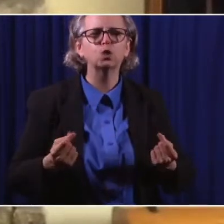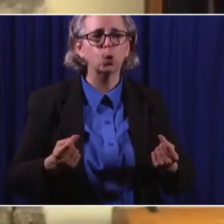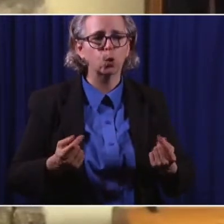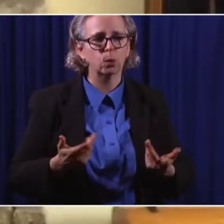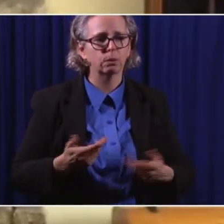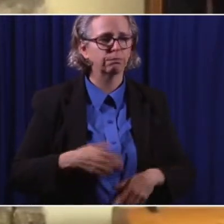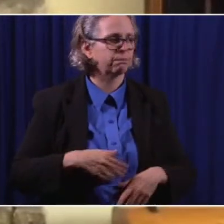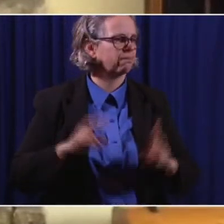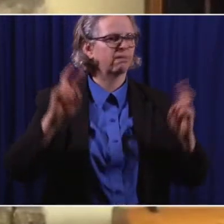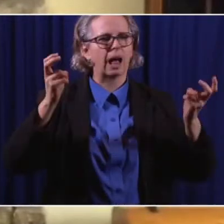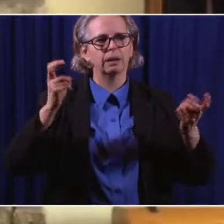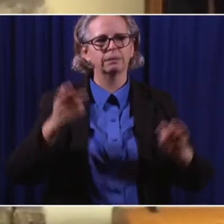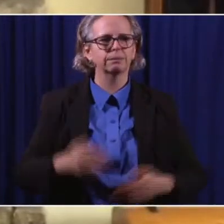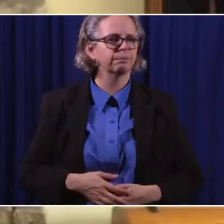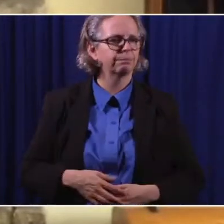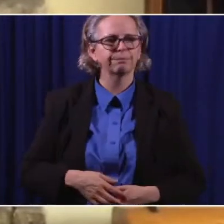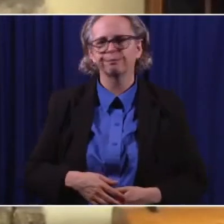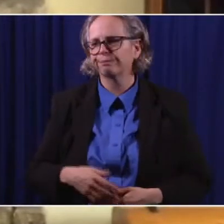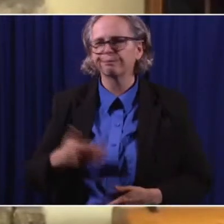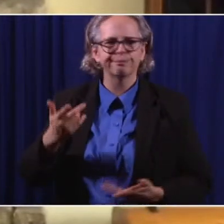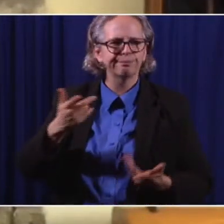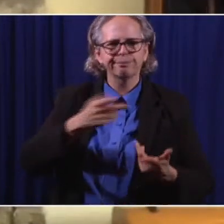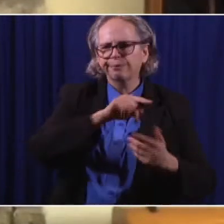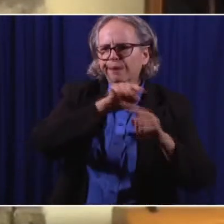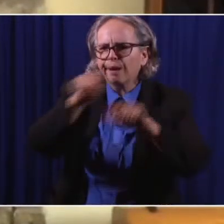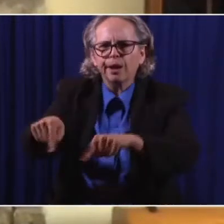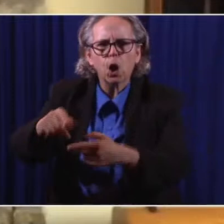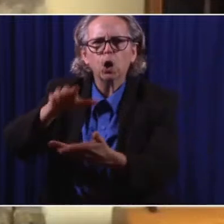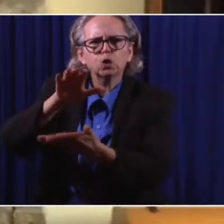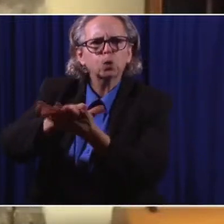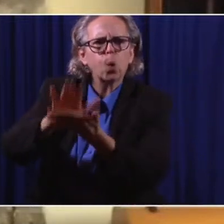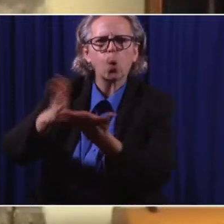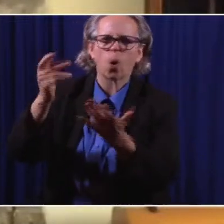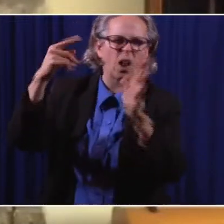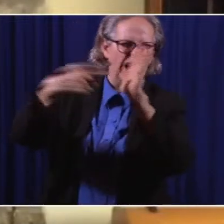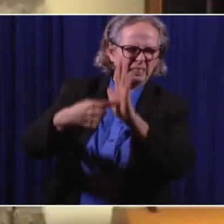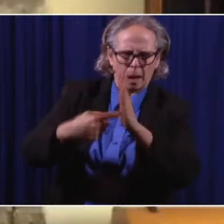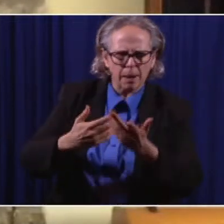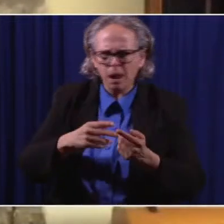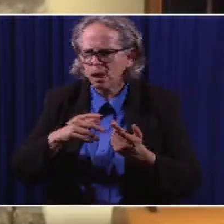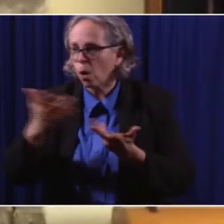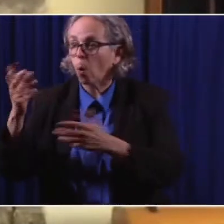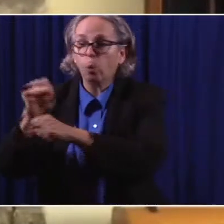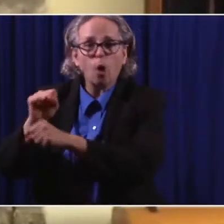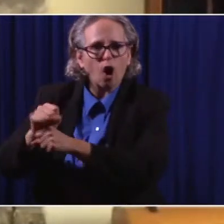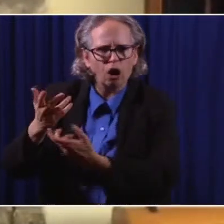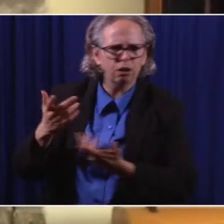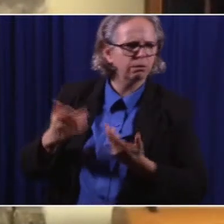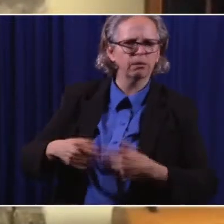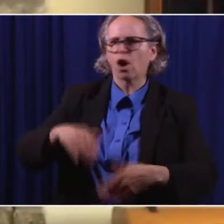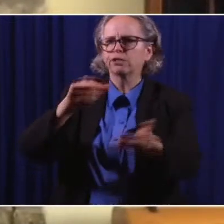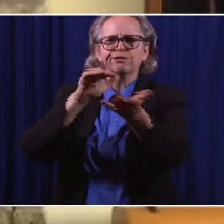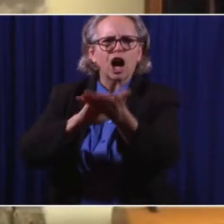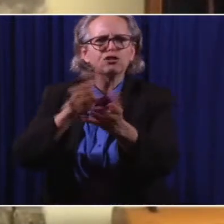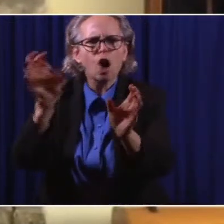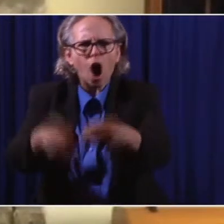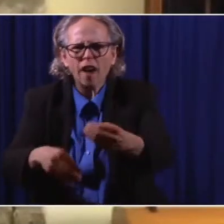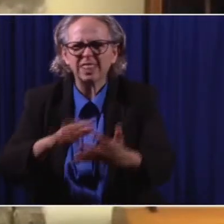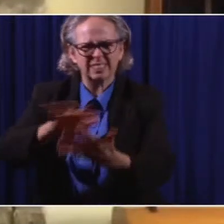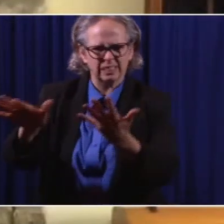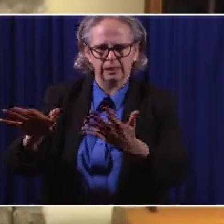people follow protocols and they wear masks. They try to keep a distance